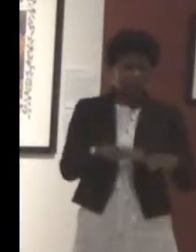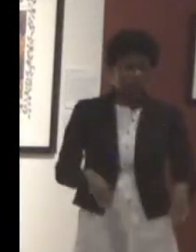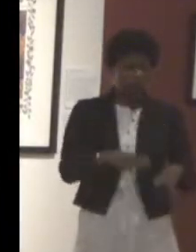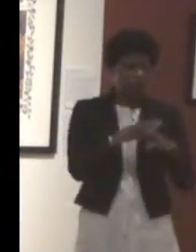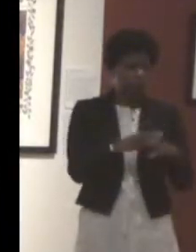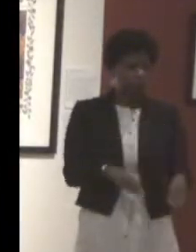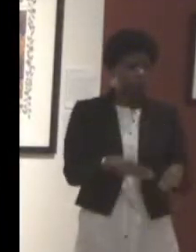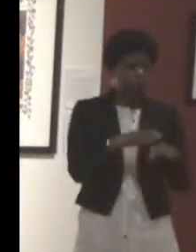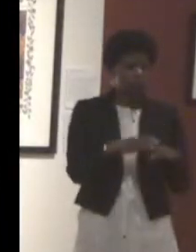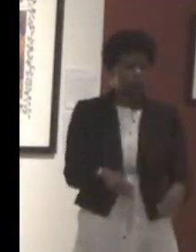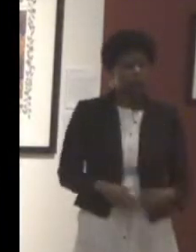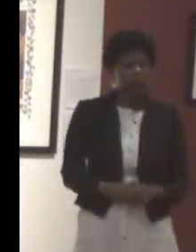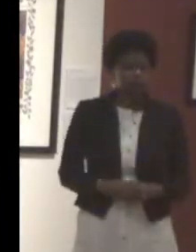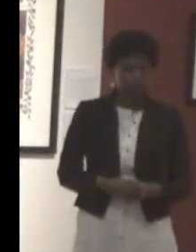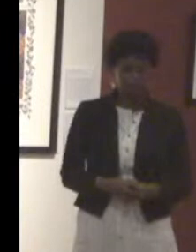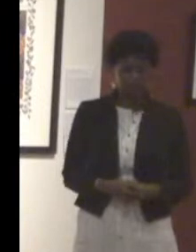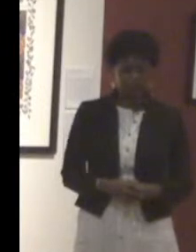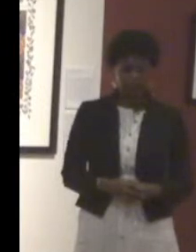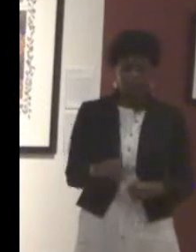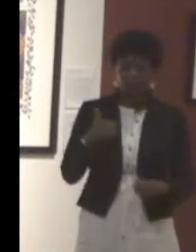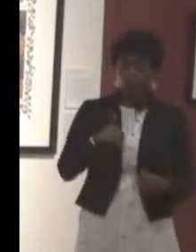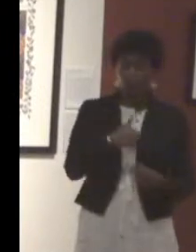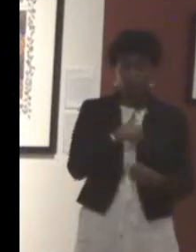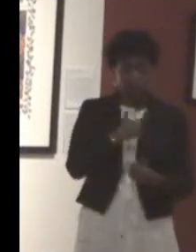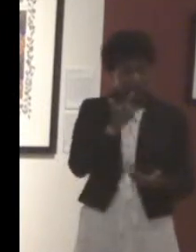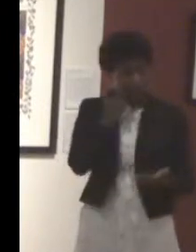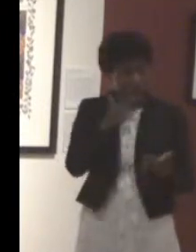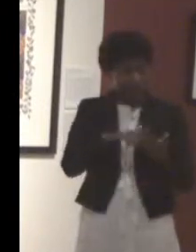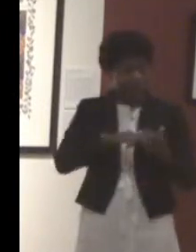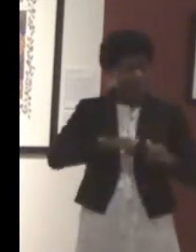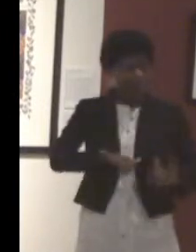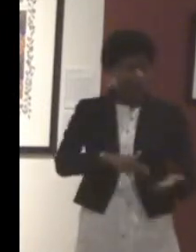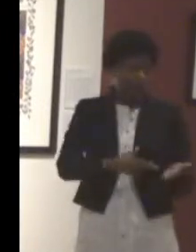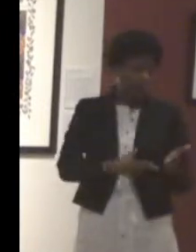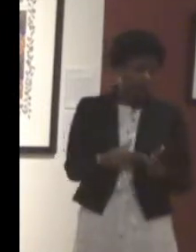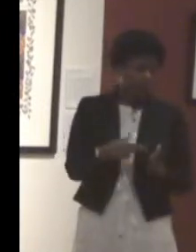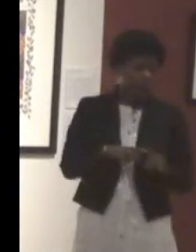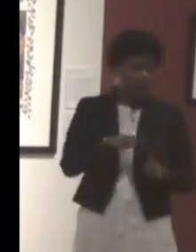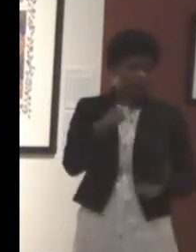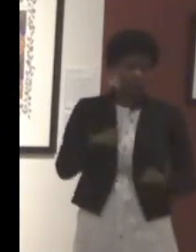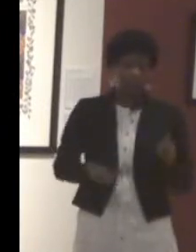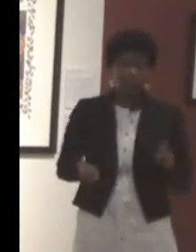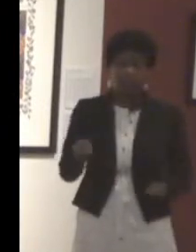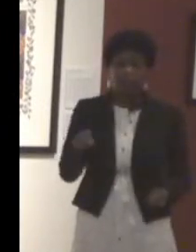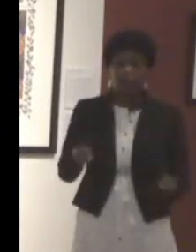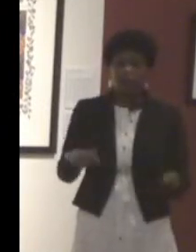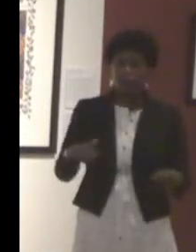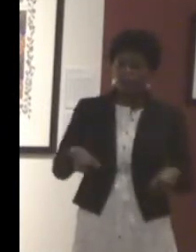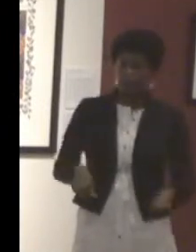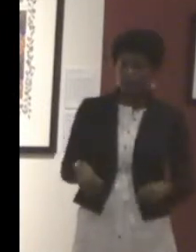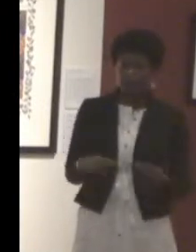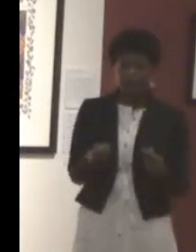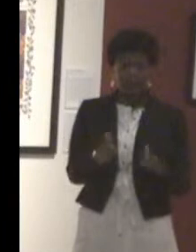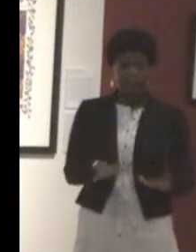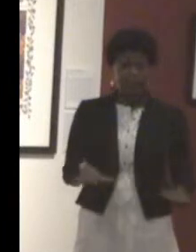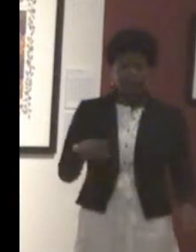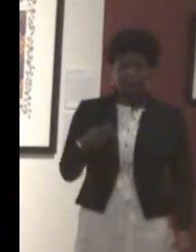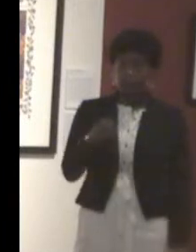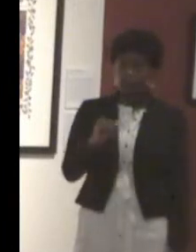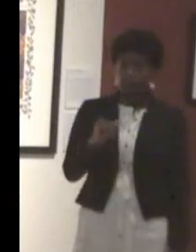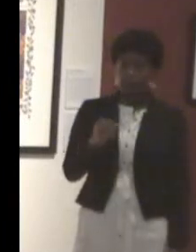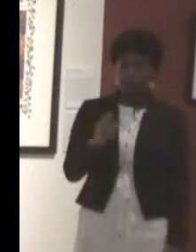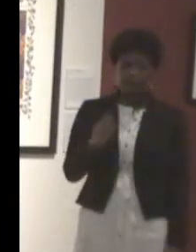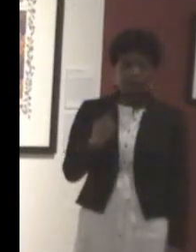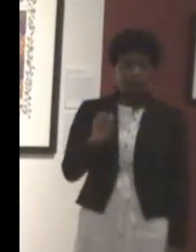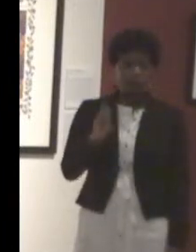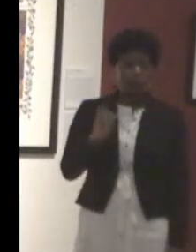difference. So we acknowledge the truth that is often buried. We are on the ancestral lands of the Piscataway people,